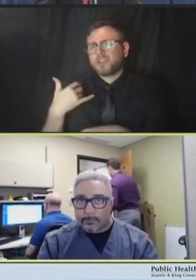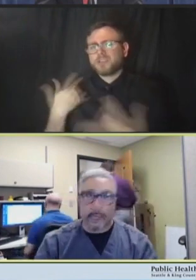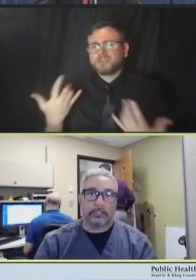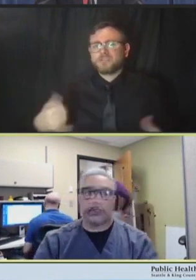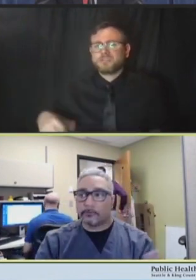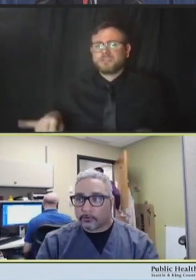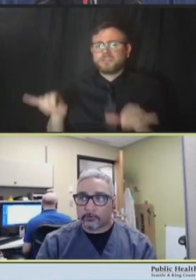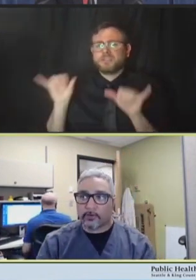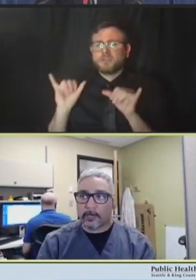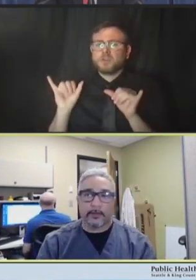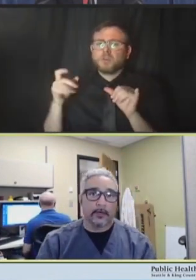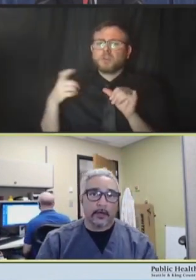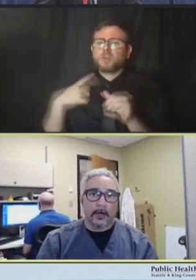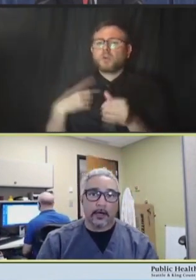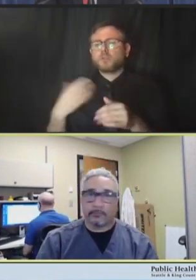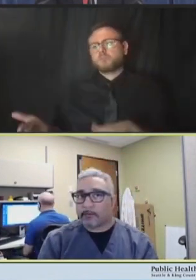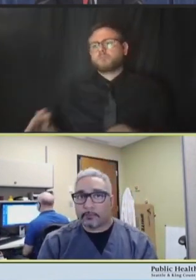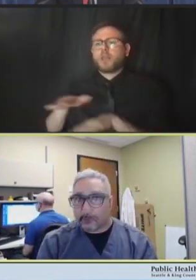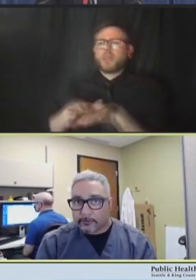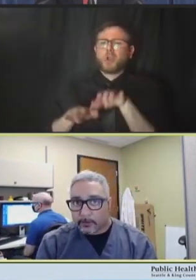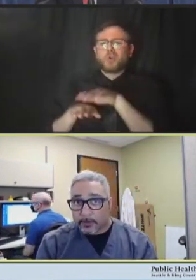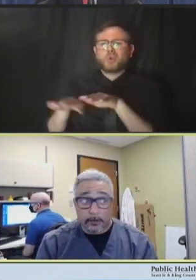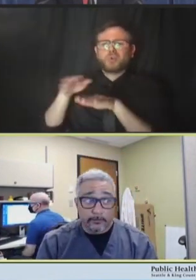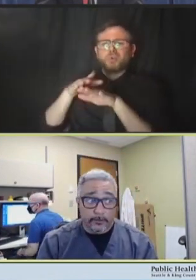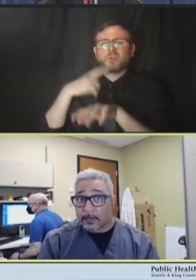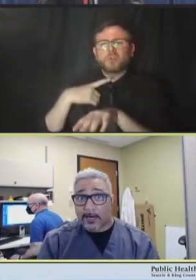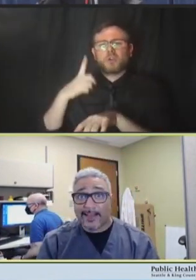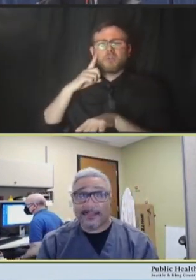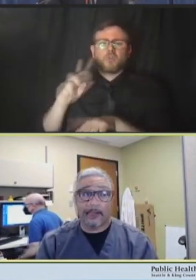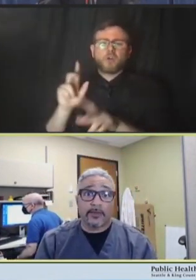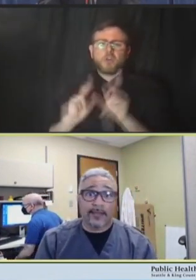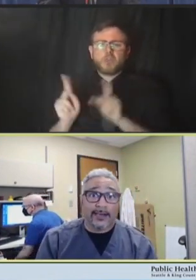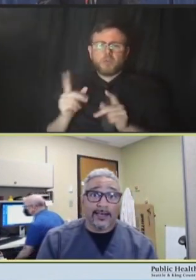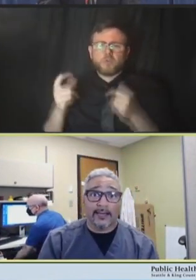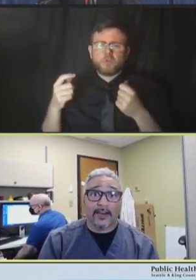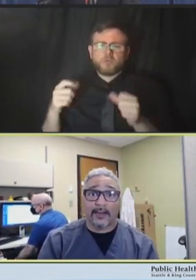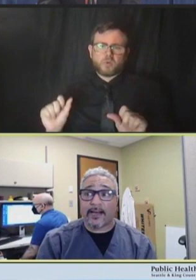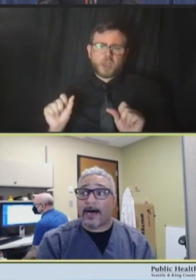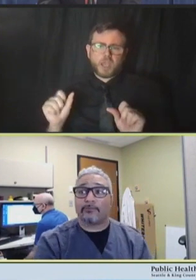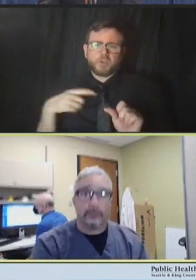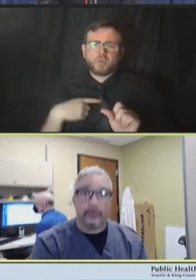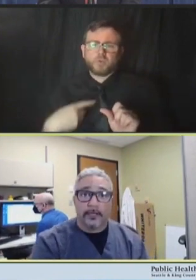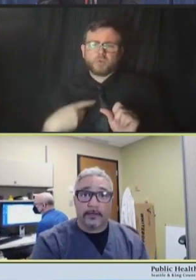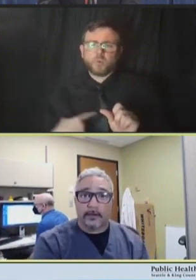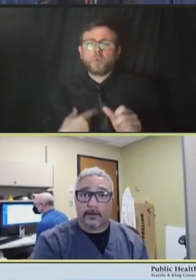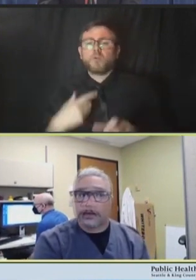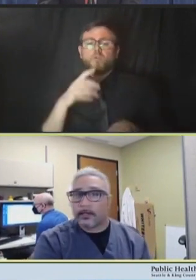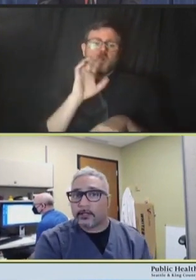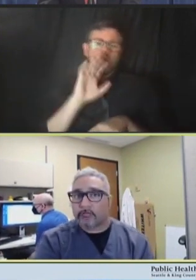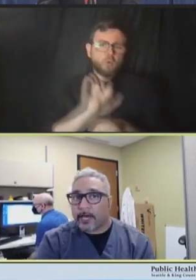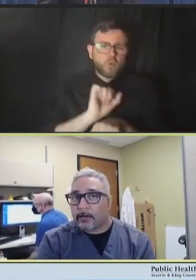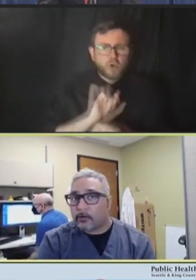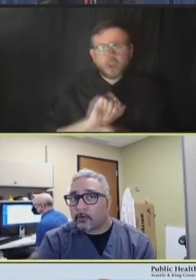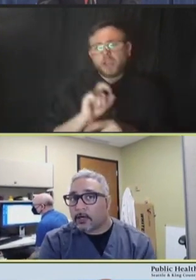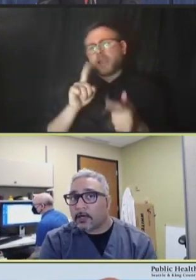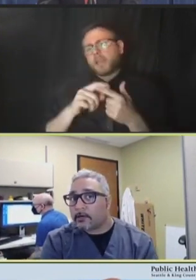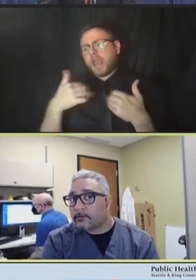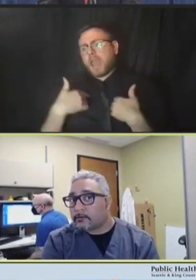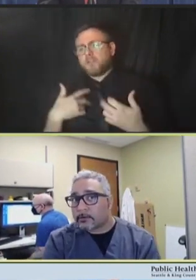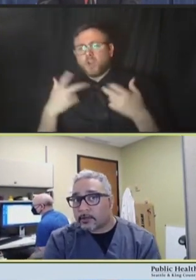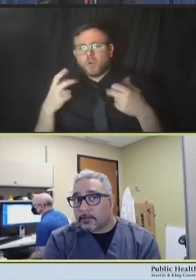good application, a good personal statement, being prepared for a good interview. And that's notwithstanding even having opportunities to,